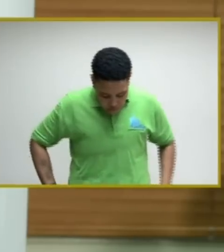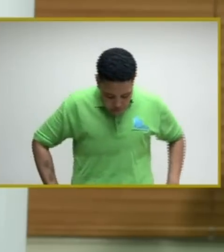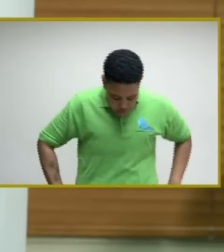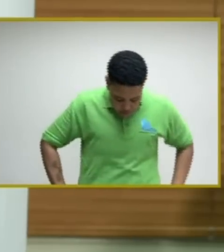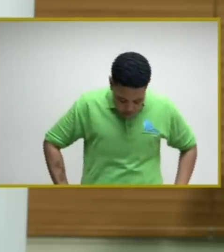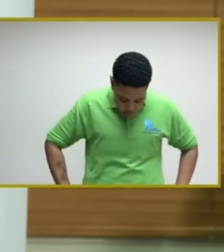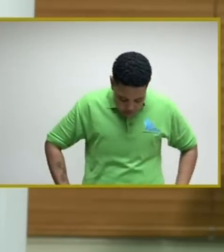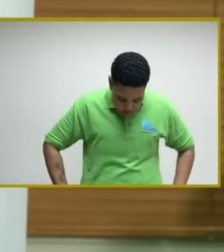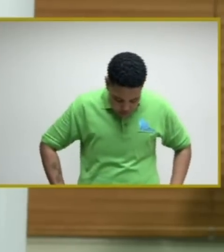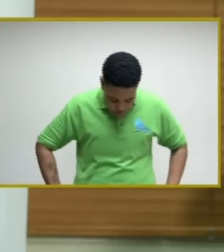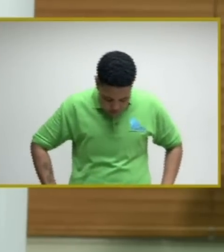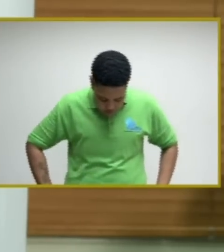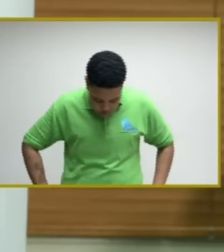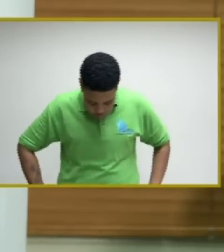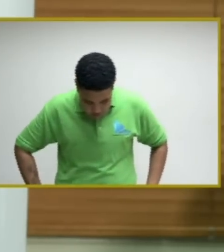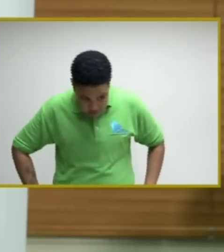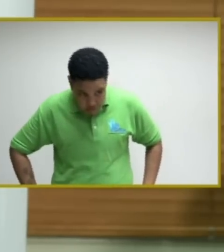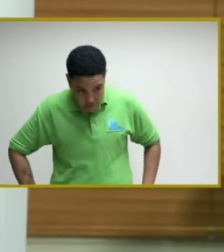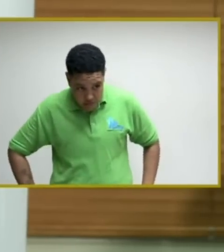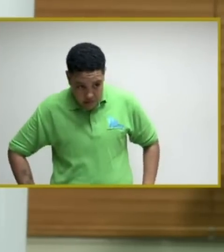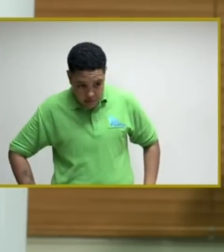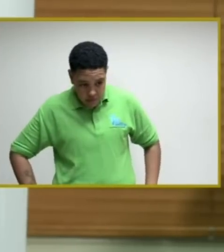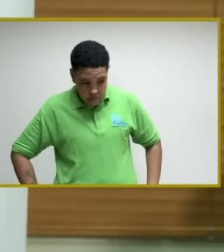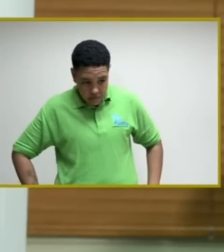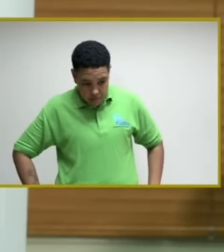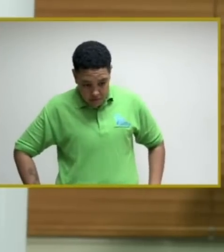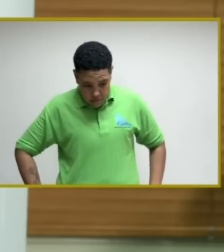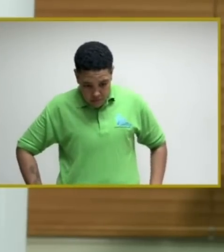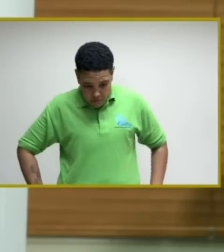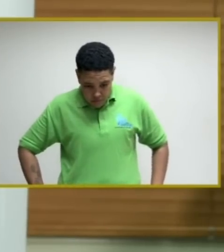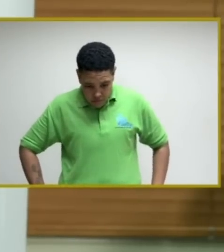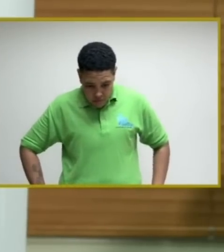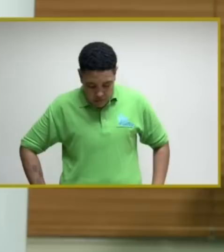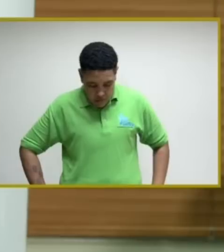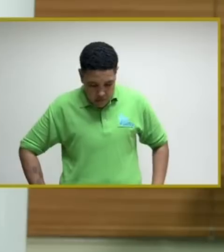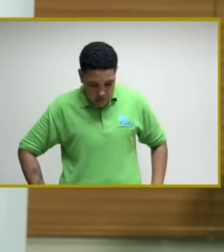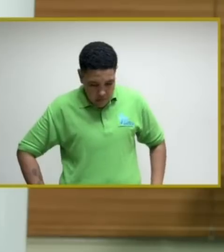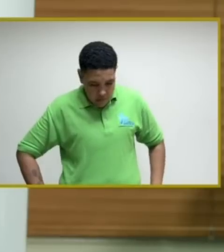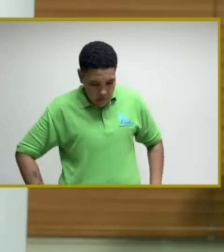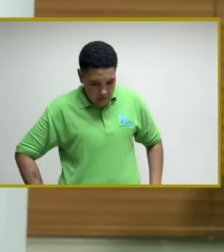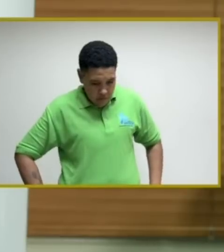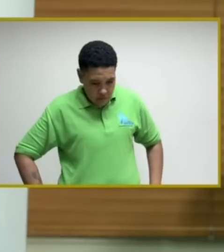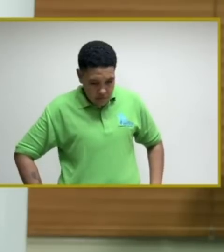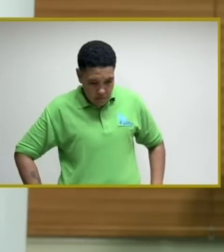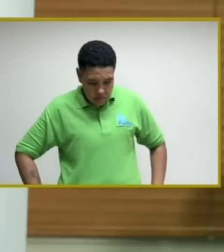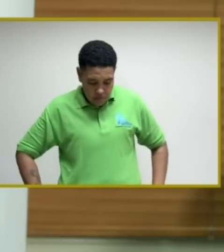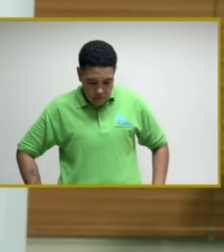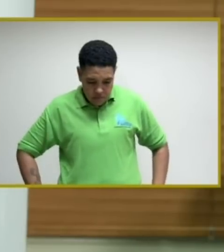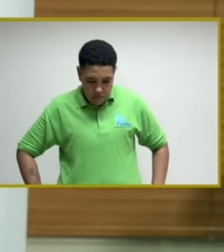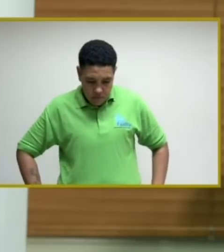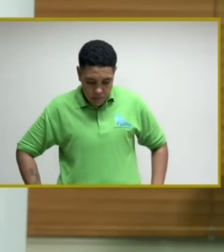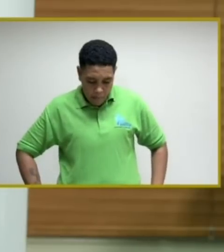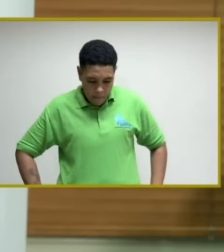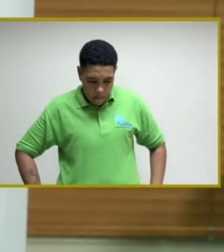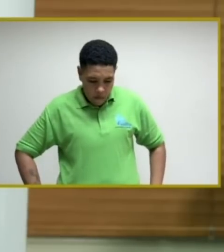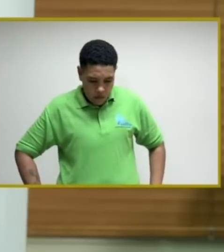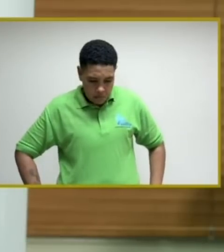involves trying to incentivize some of the communities and individuals to support